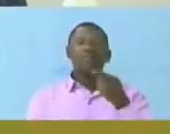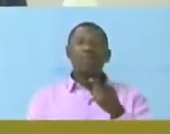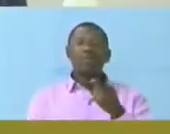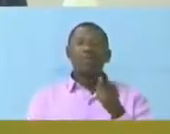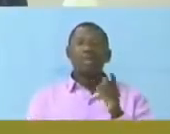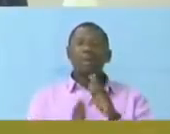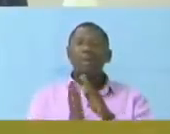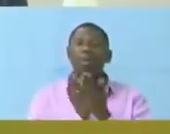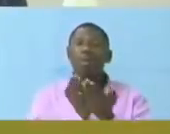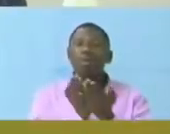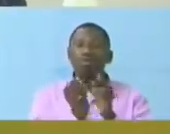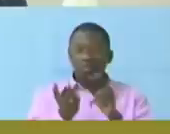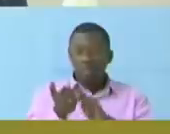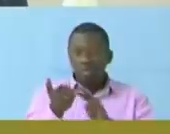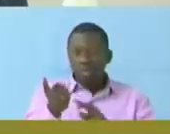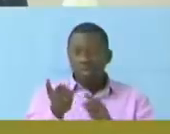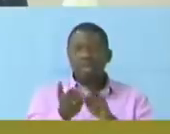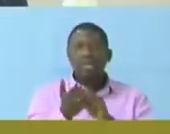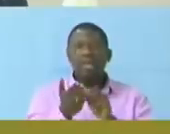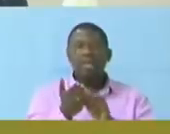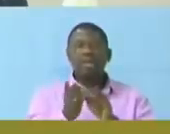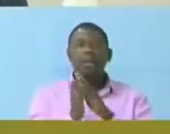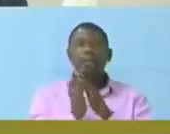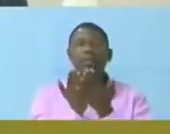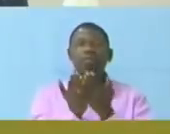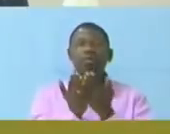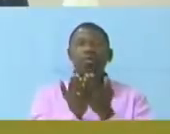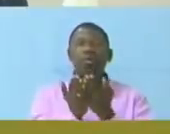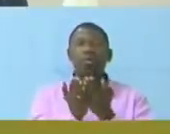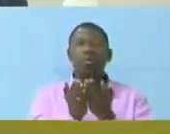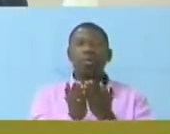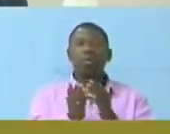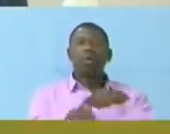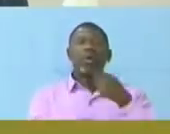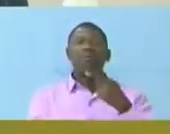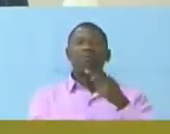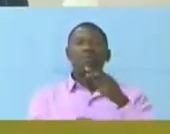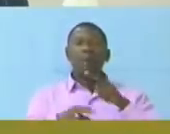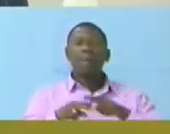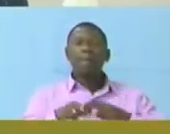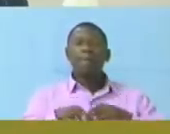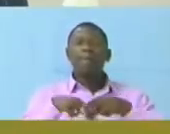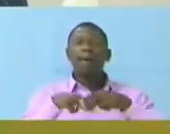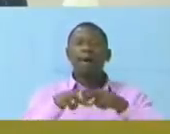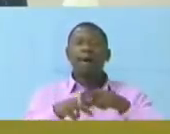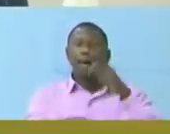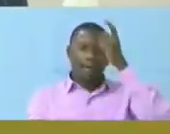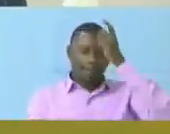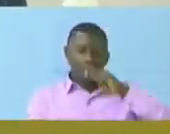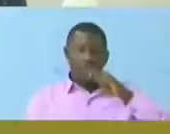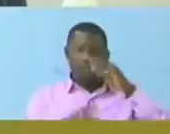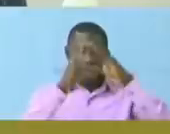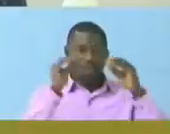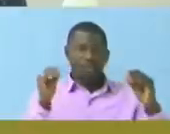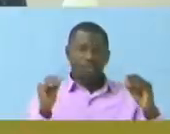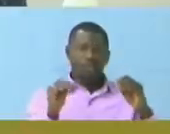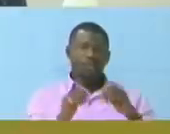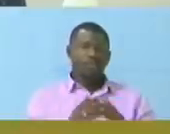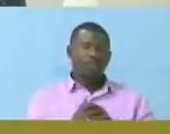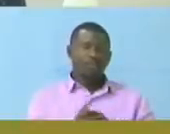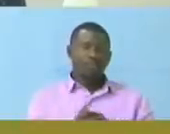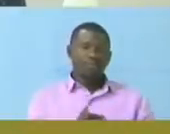so la pourkay diary ning ka kanik of bara. I want my verification on that. Left wouldn't cross la